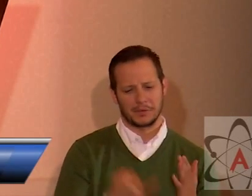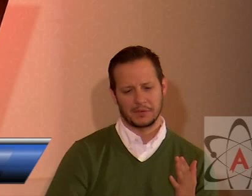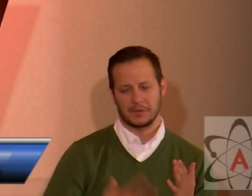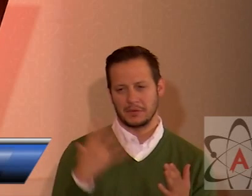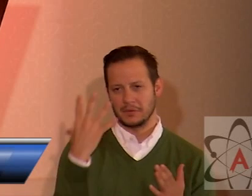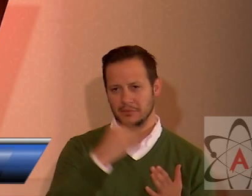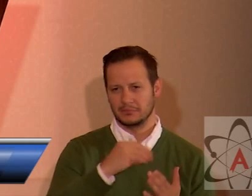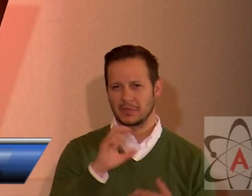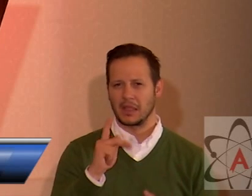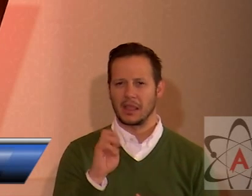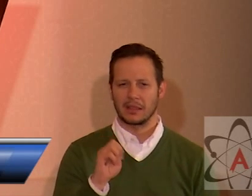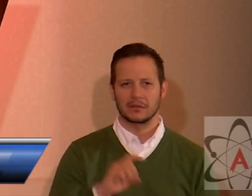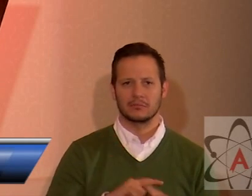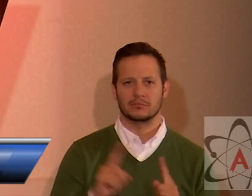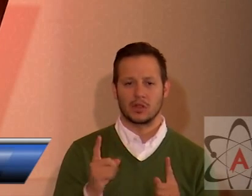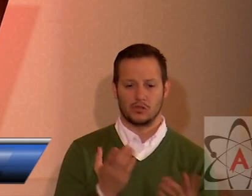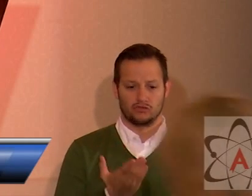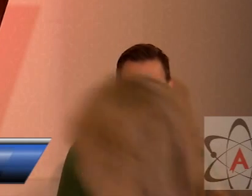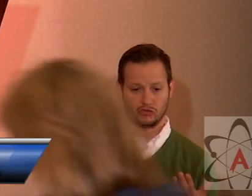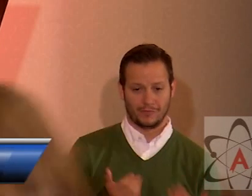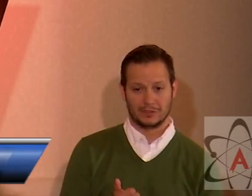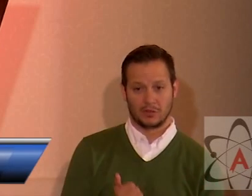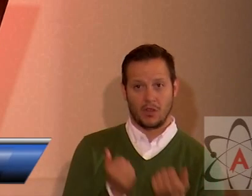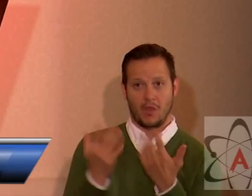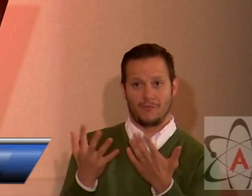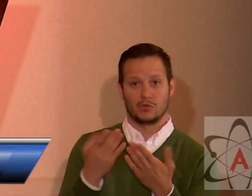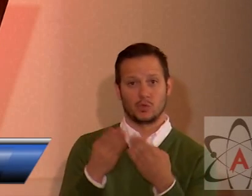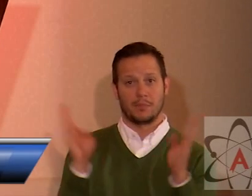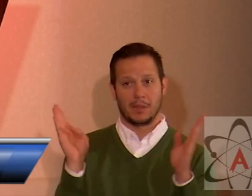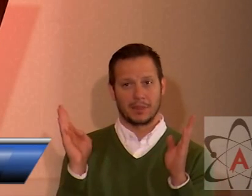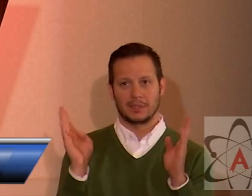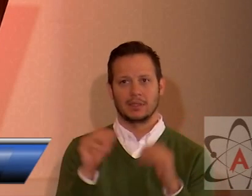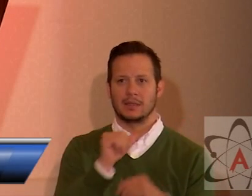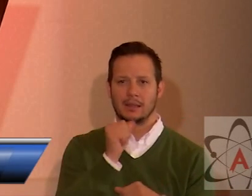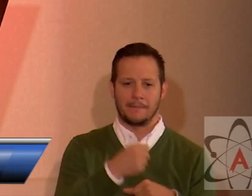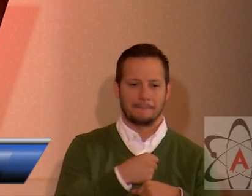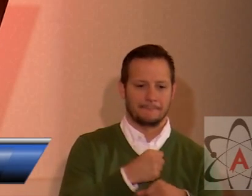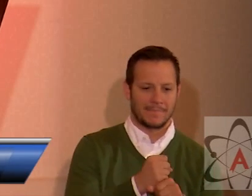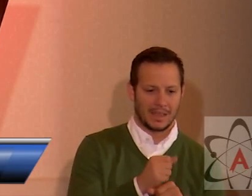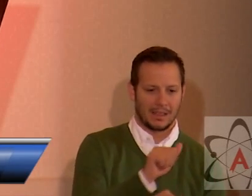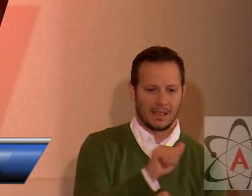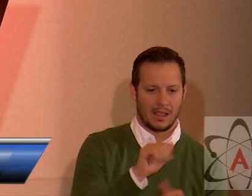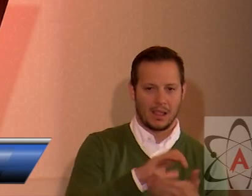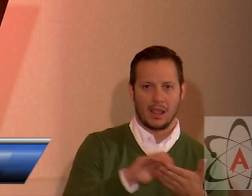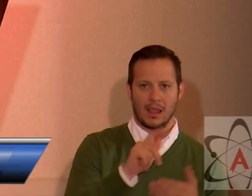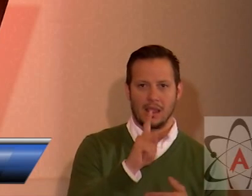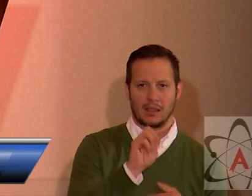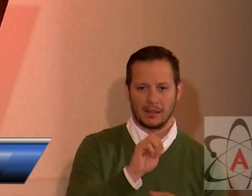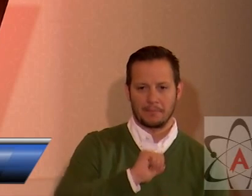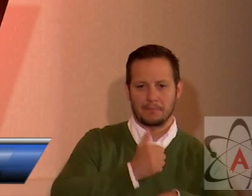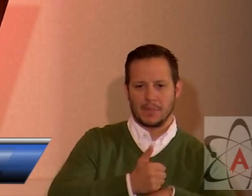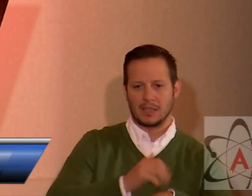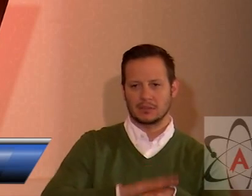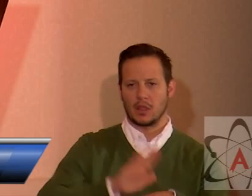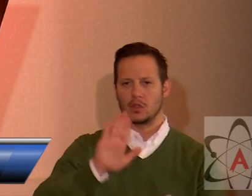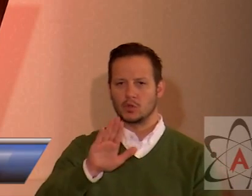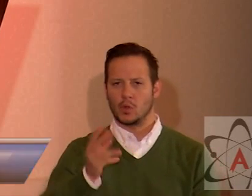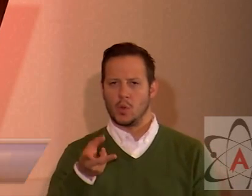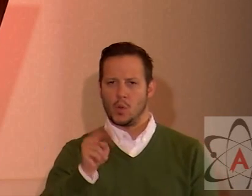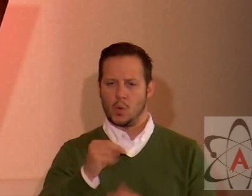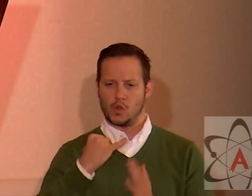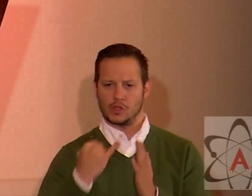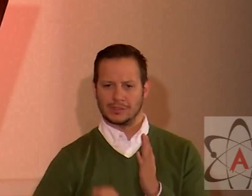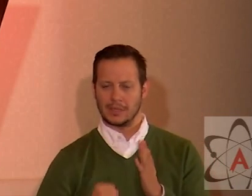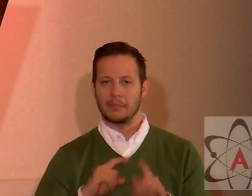But the service here offered to the public was not make a cake based on your own artistic sense, but make